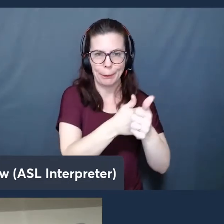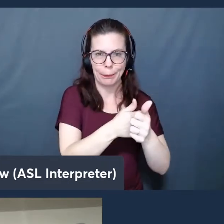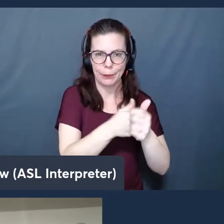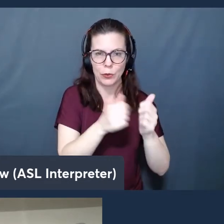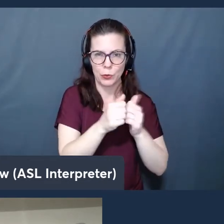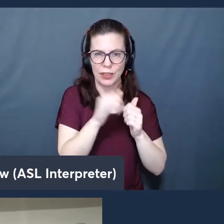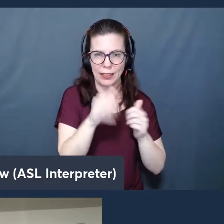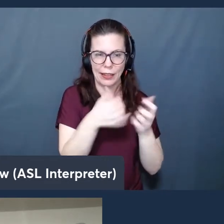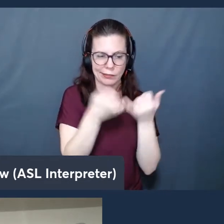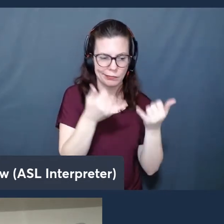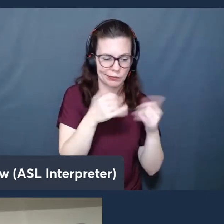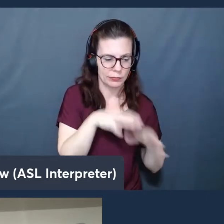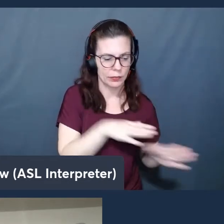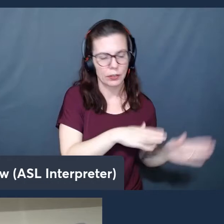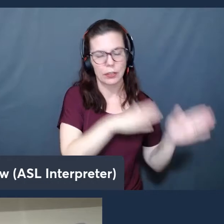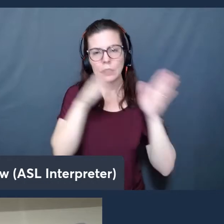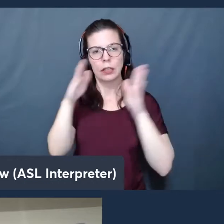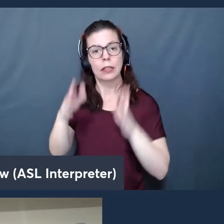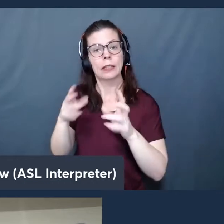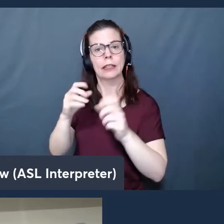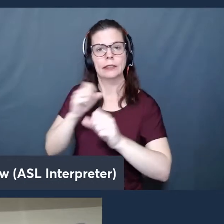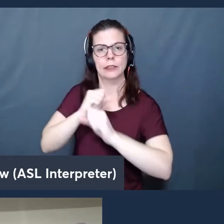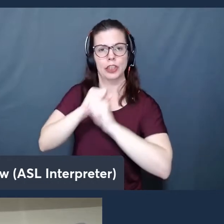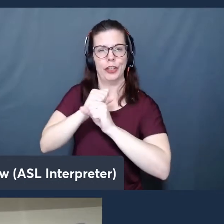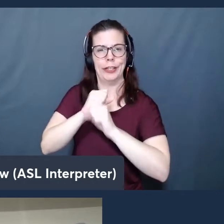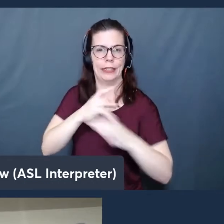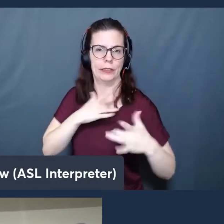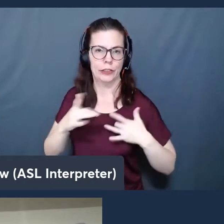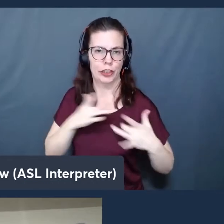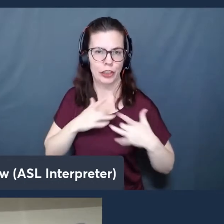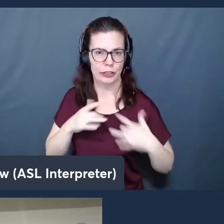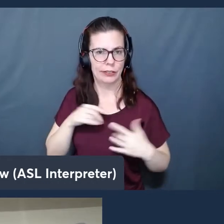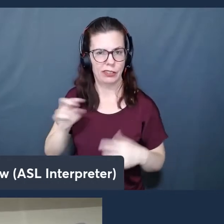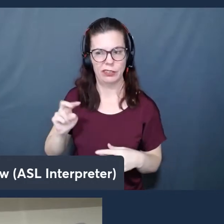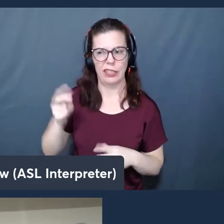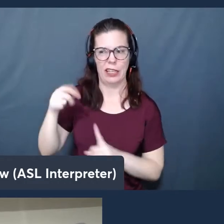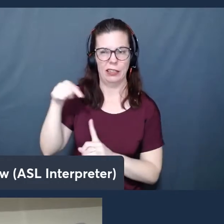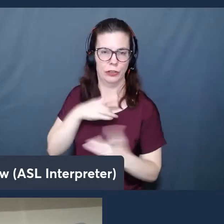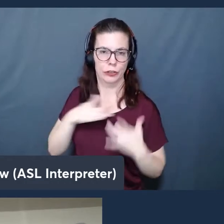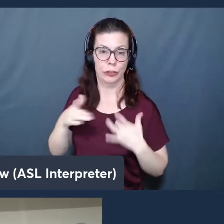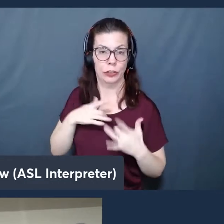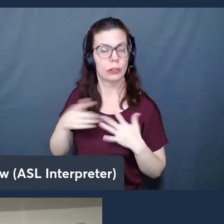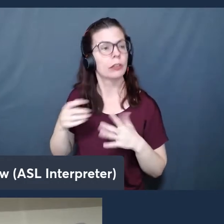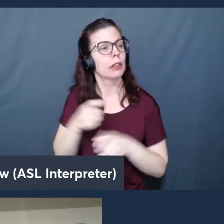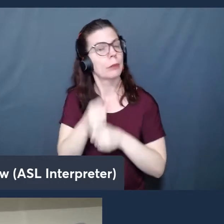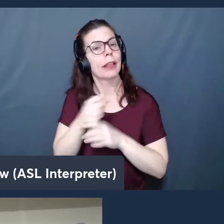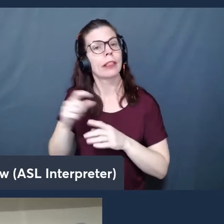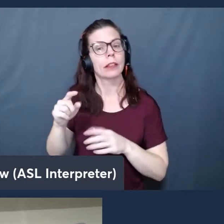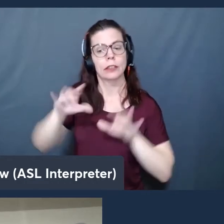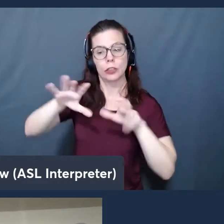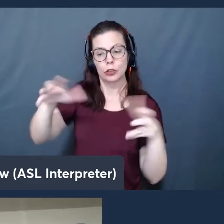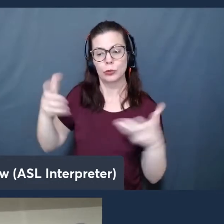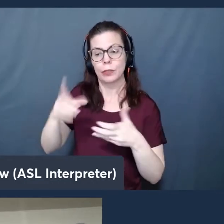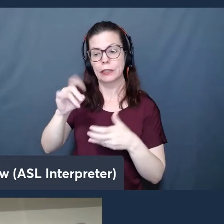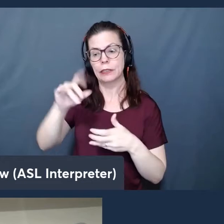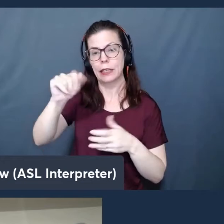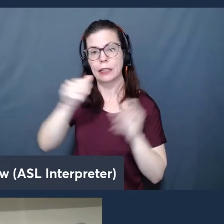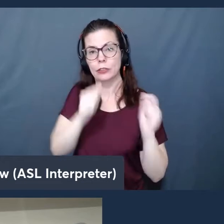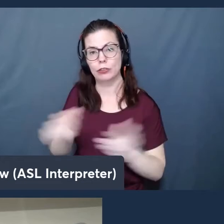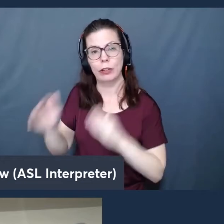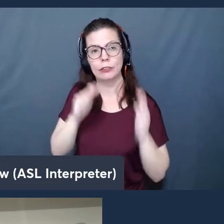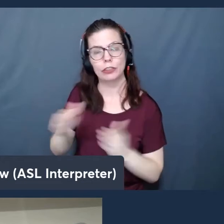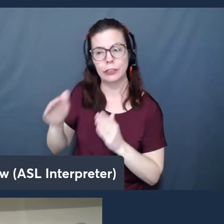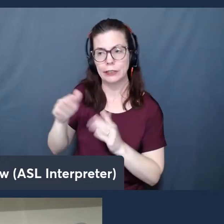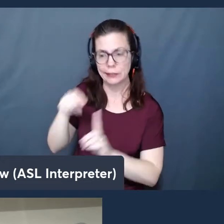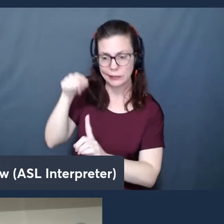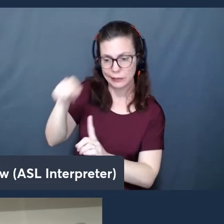The second concern would be security concerns as they're building out Yeah. first party data strategies and really building out that first